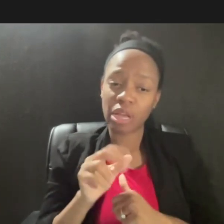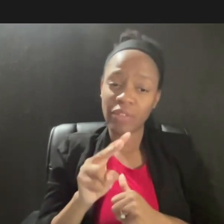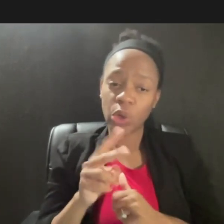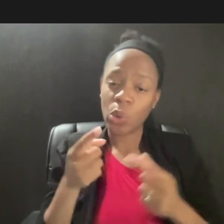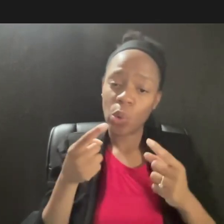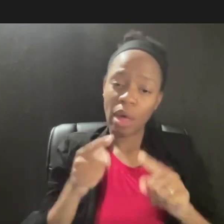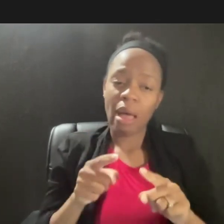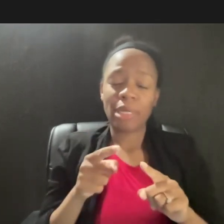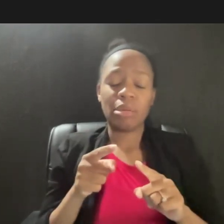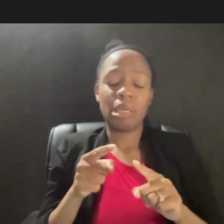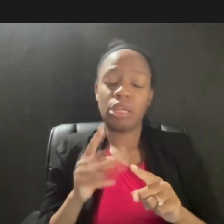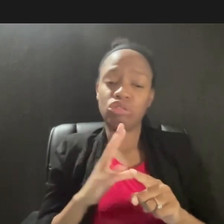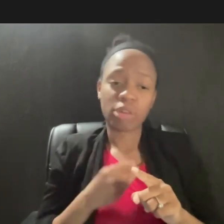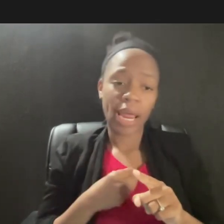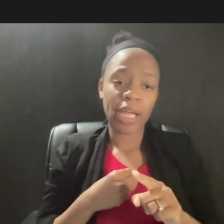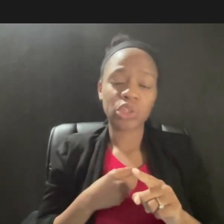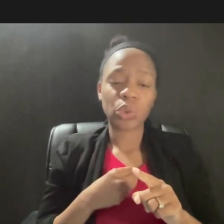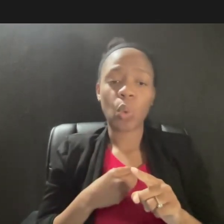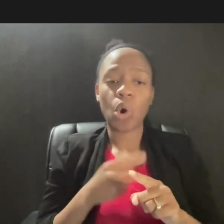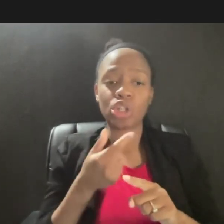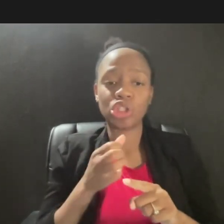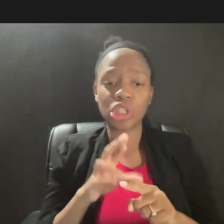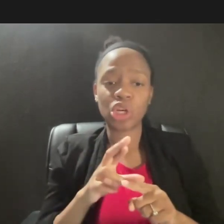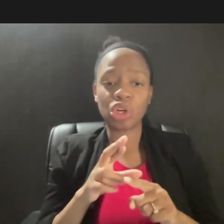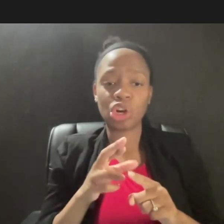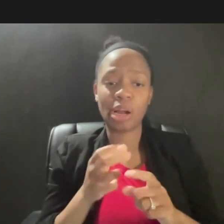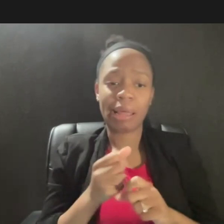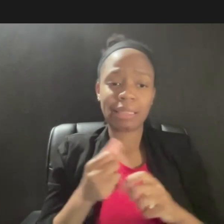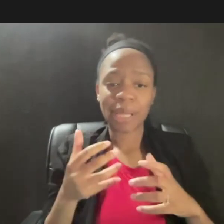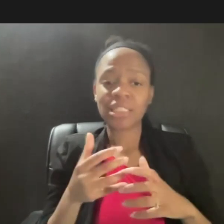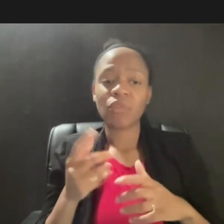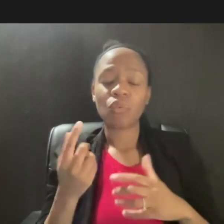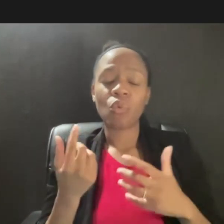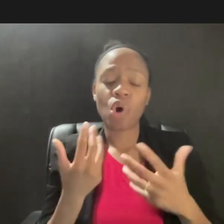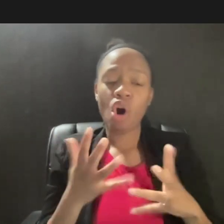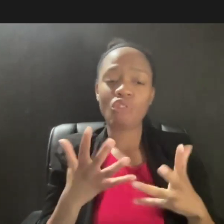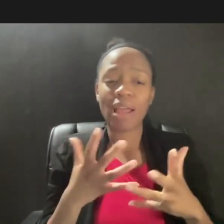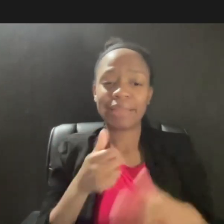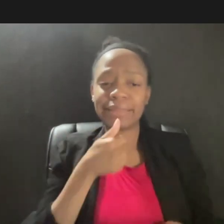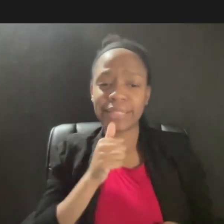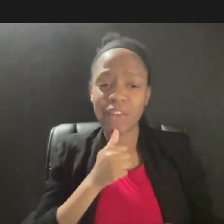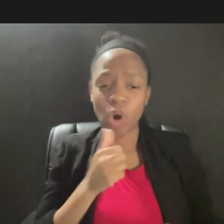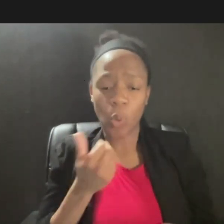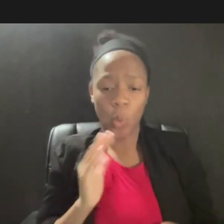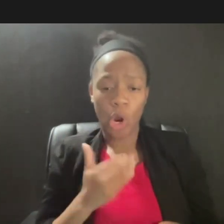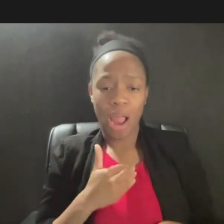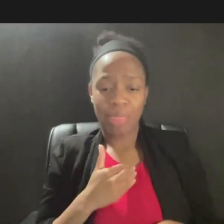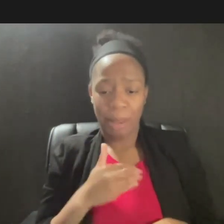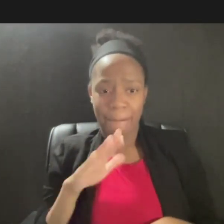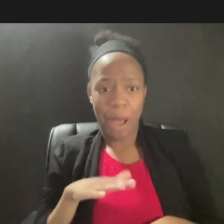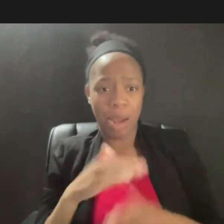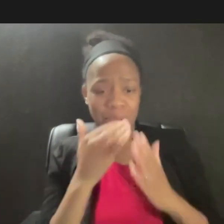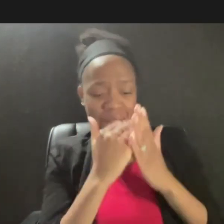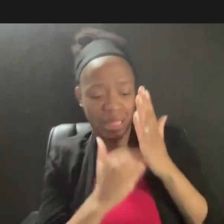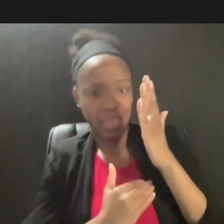gender expansive, we're already suffering. We're folks who are at the bottom of the totem pole, as it were, in